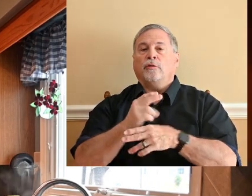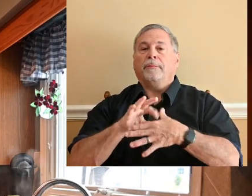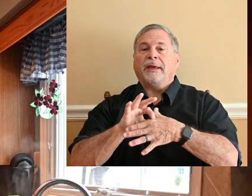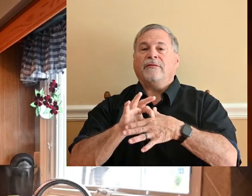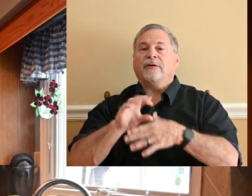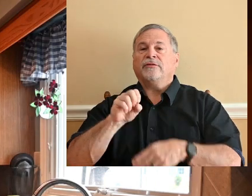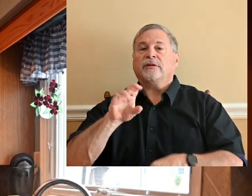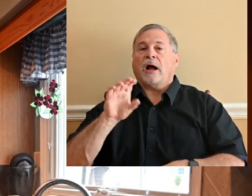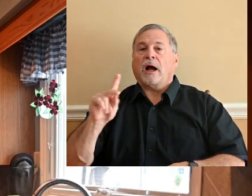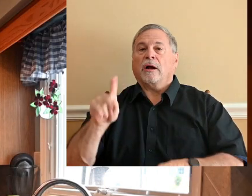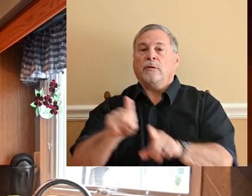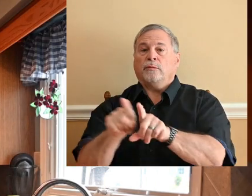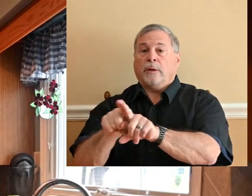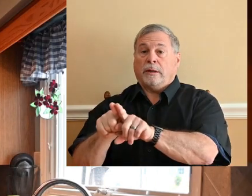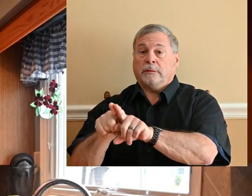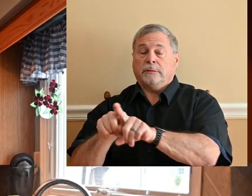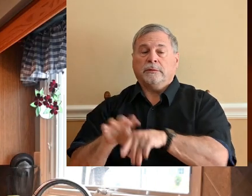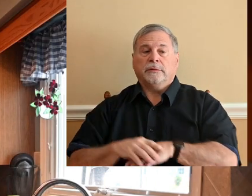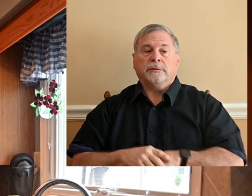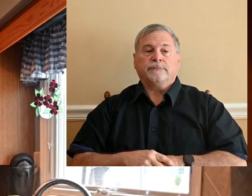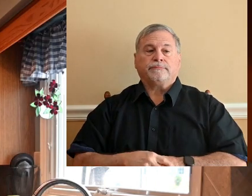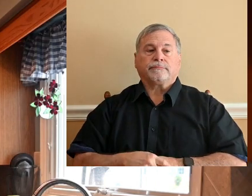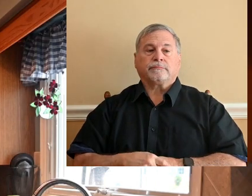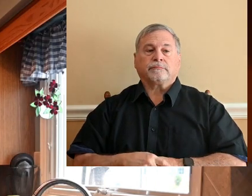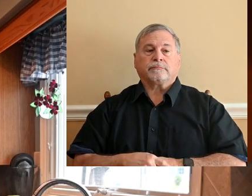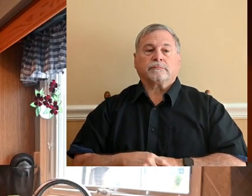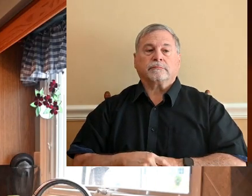we use beef stock as well.